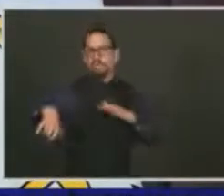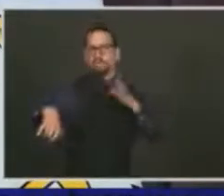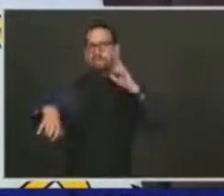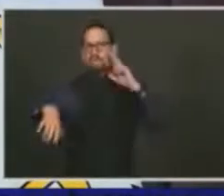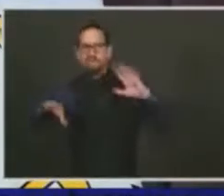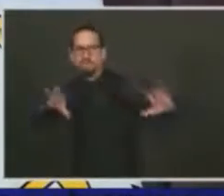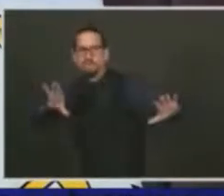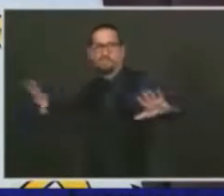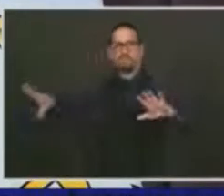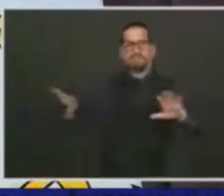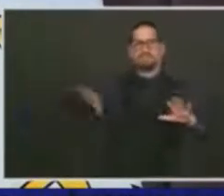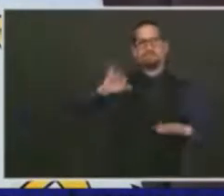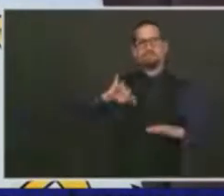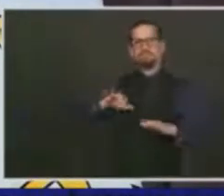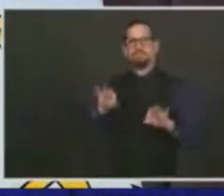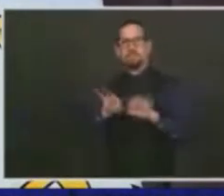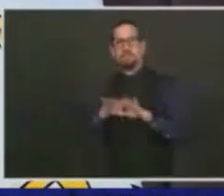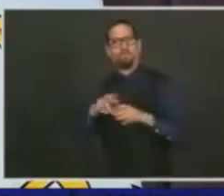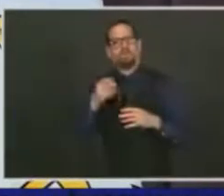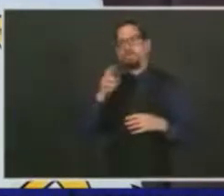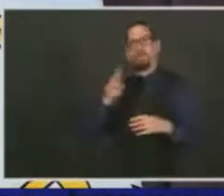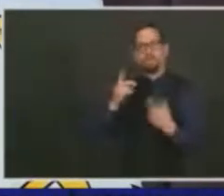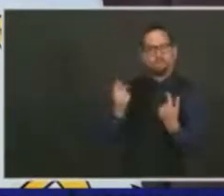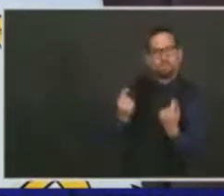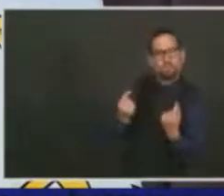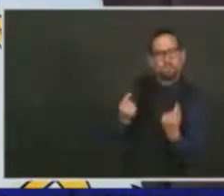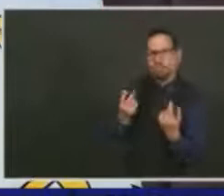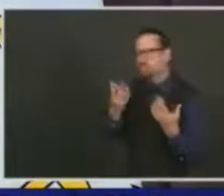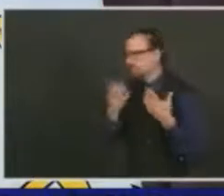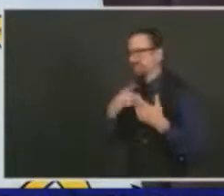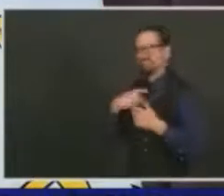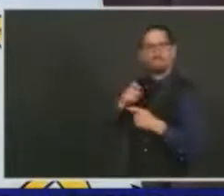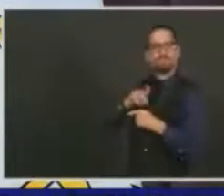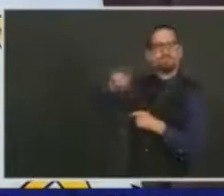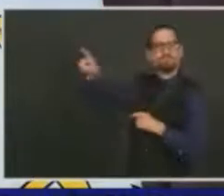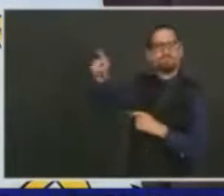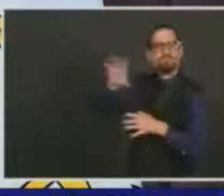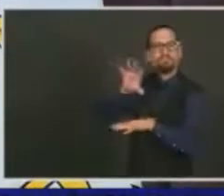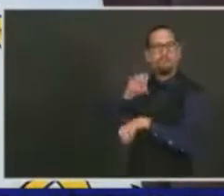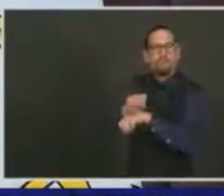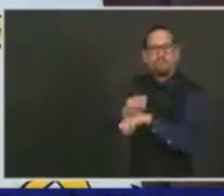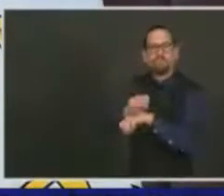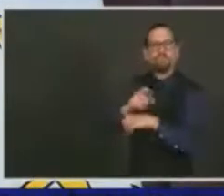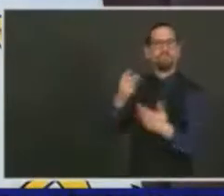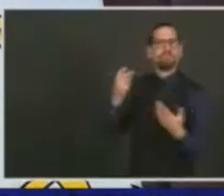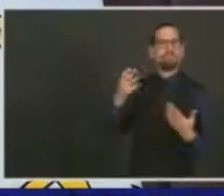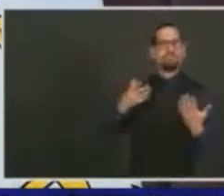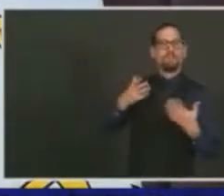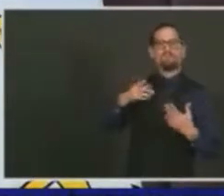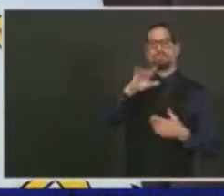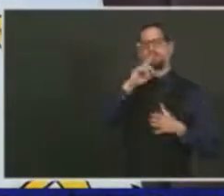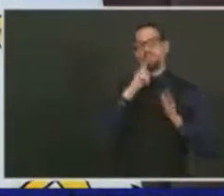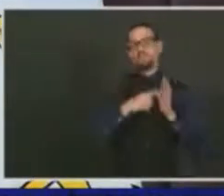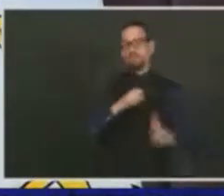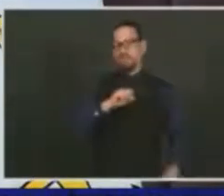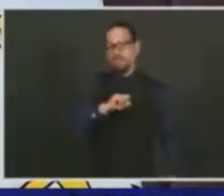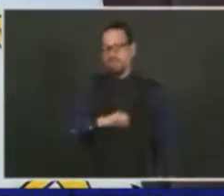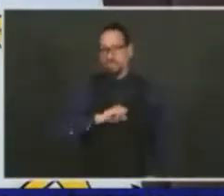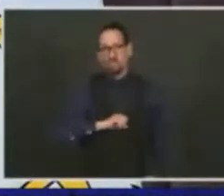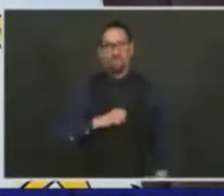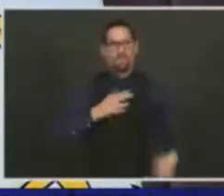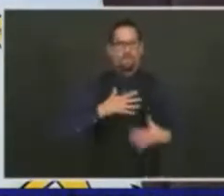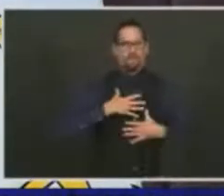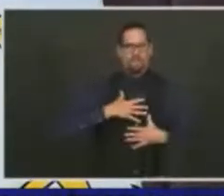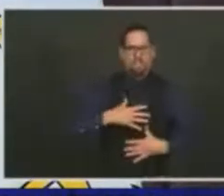are empowered with the information. If you have symptoms, particularly a new cough, shortness of breath, or loss